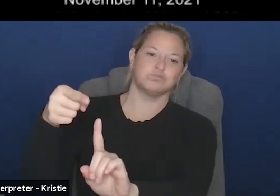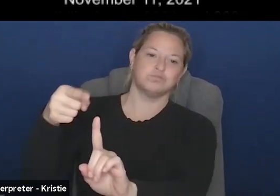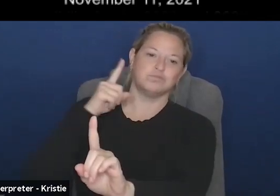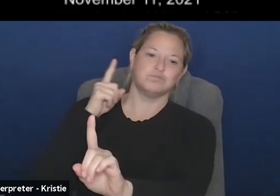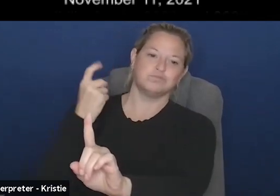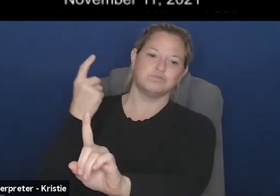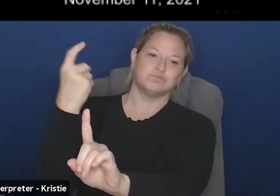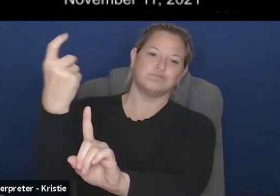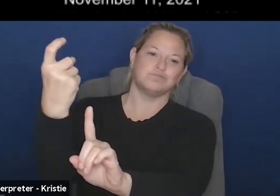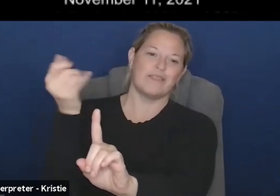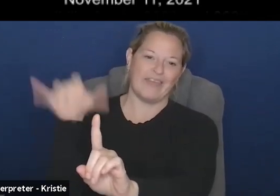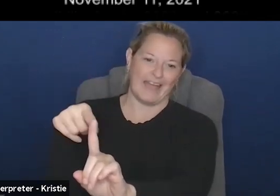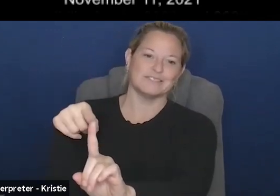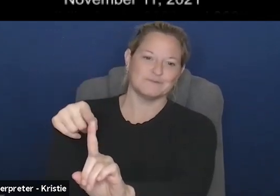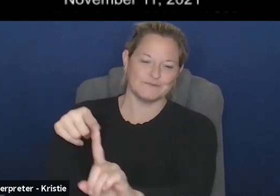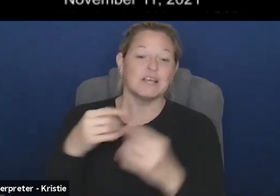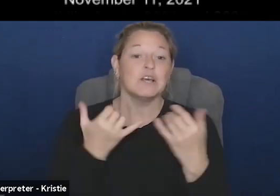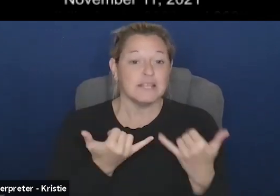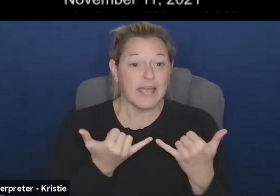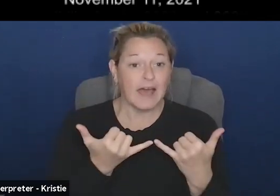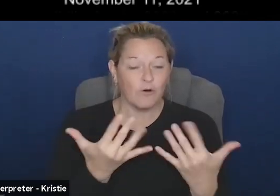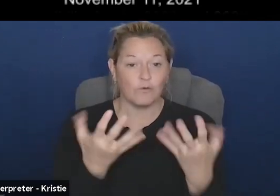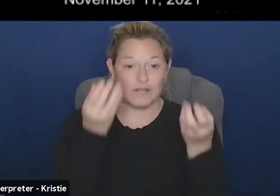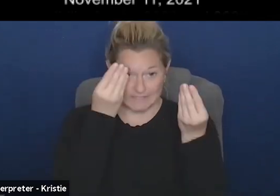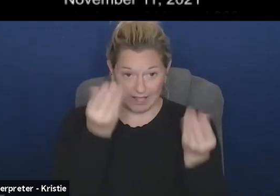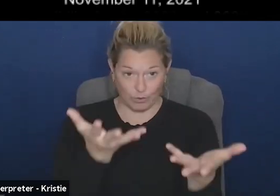For now, what I'm going to tell you is that